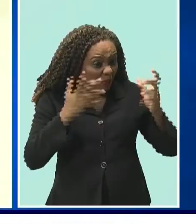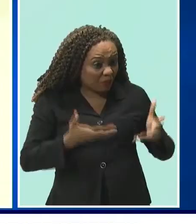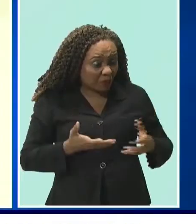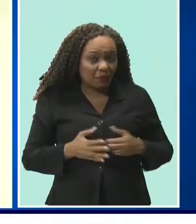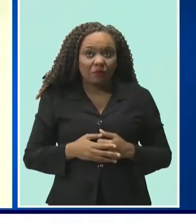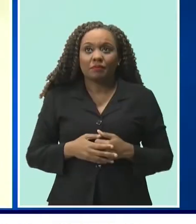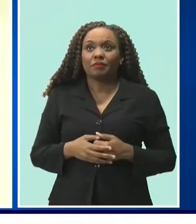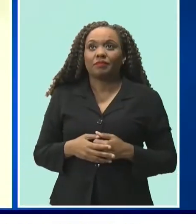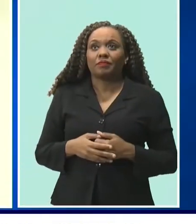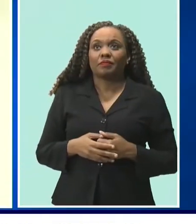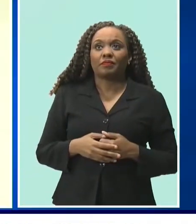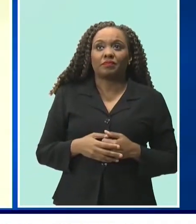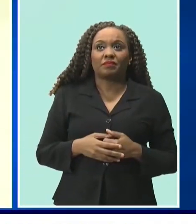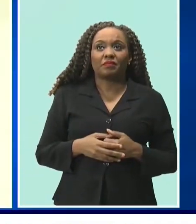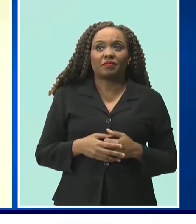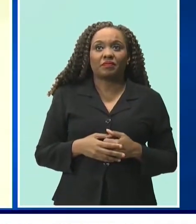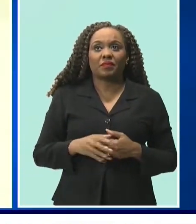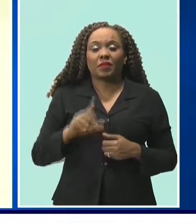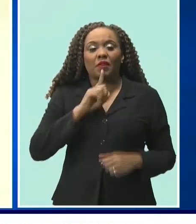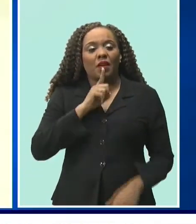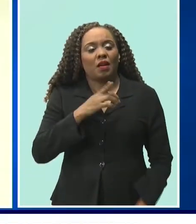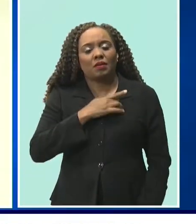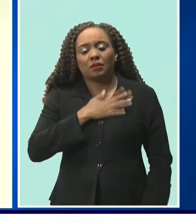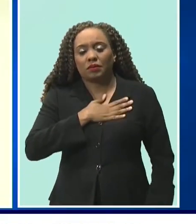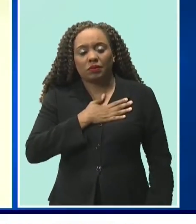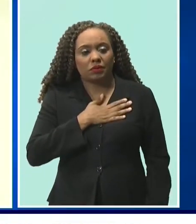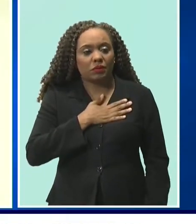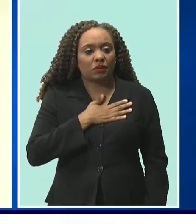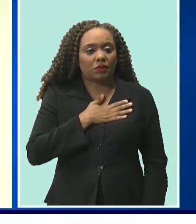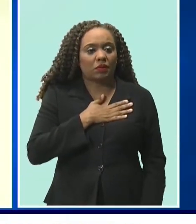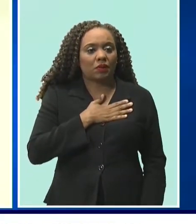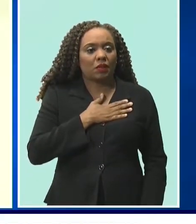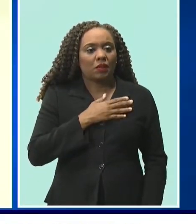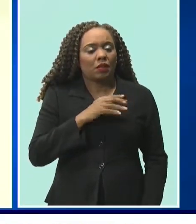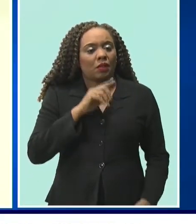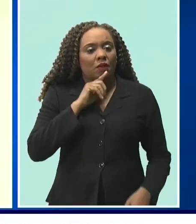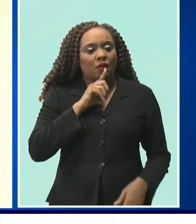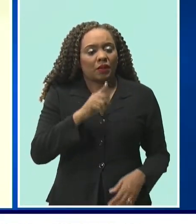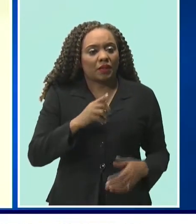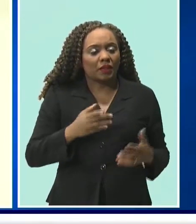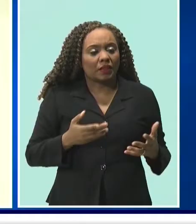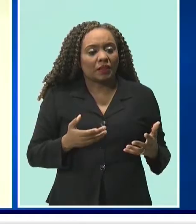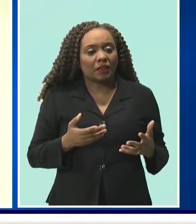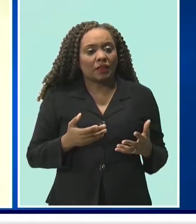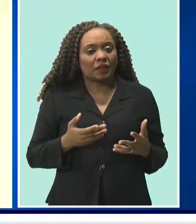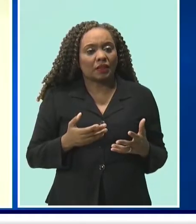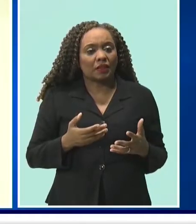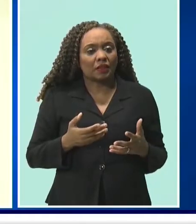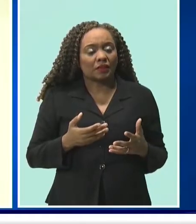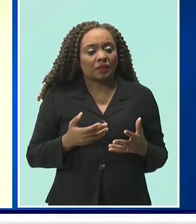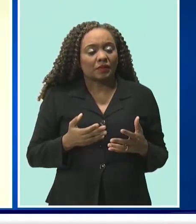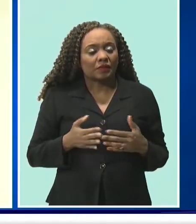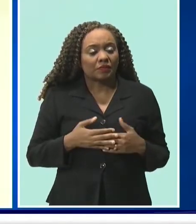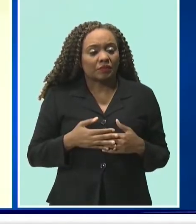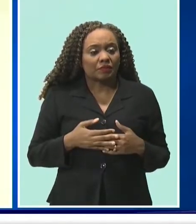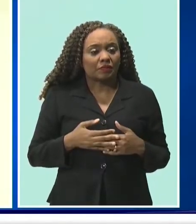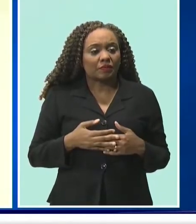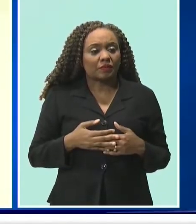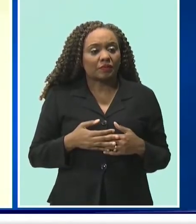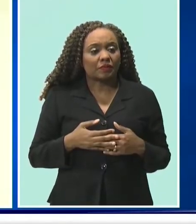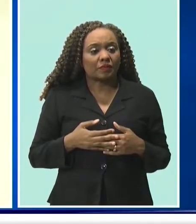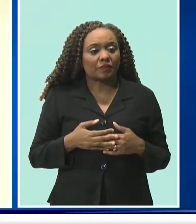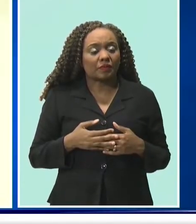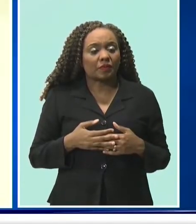touched all of us very deeply, and it also underscores, though, Shane, the extreme